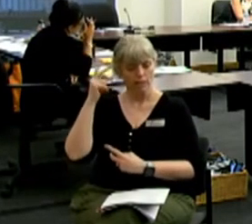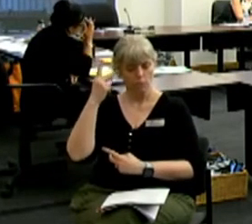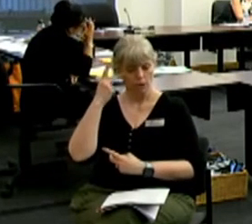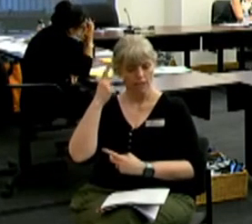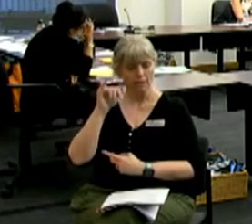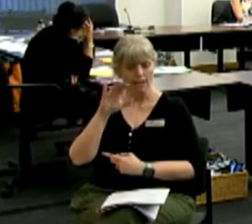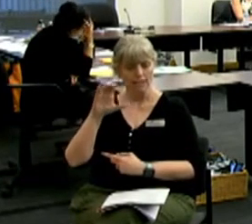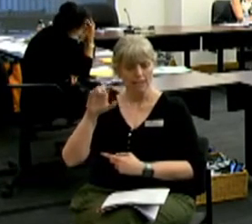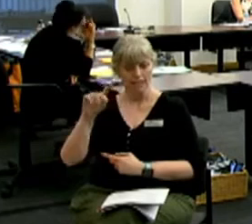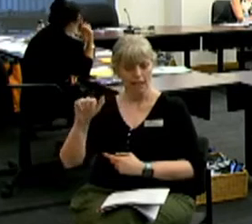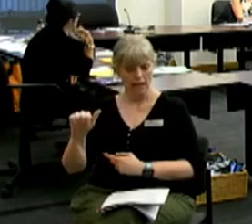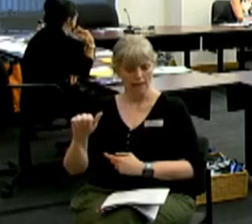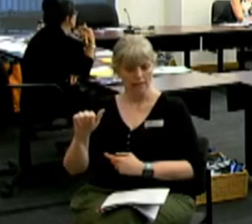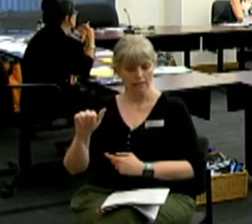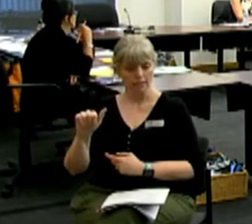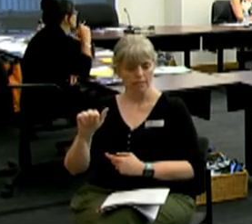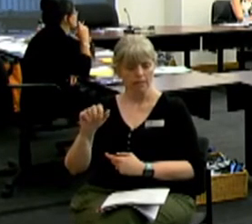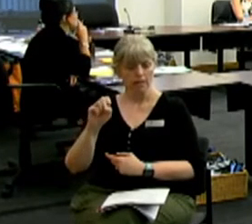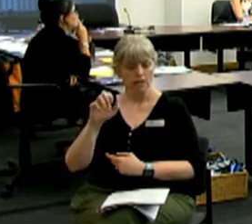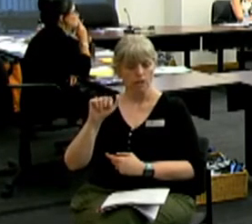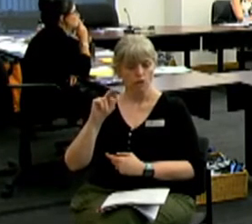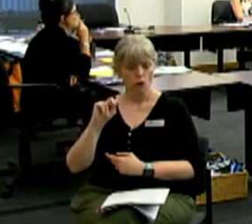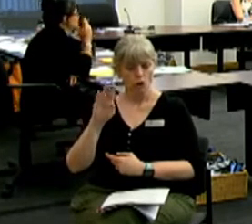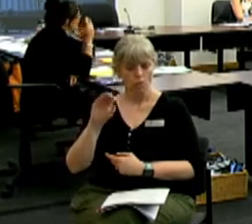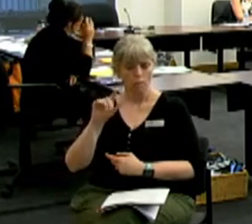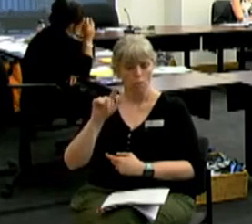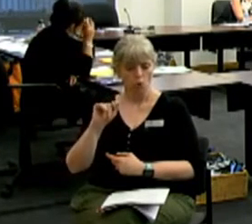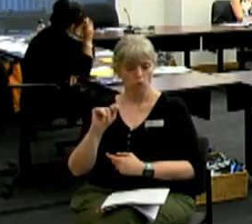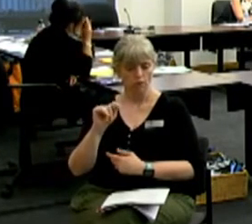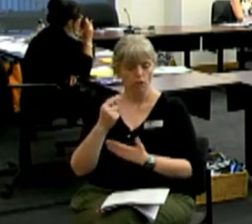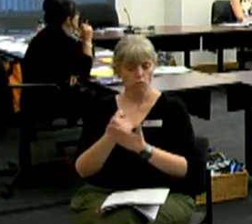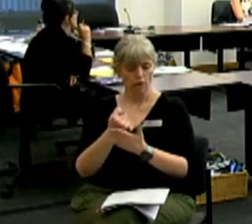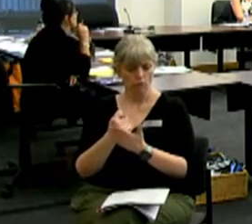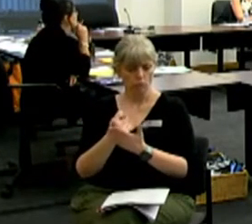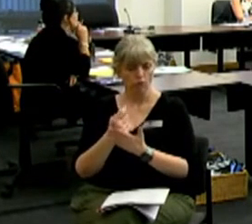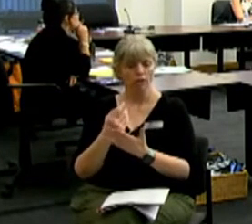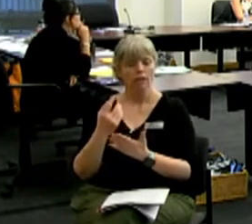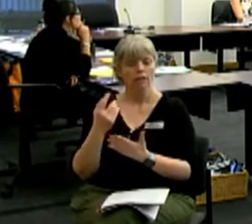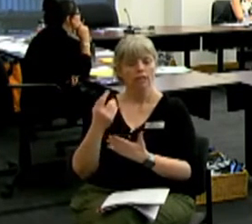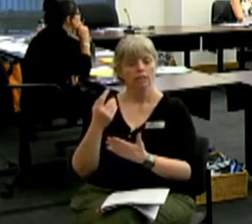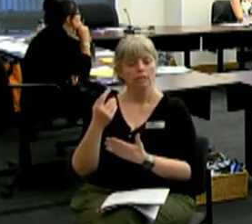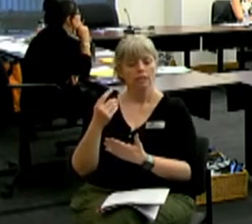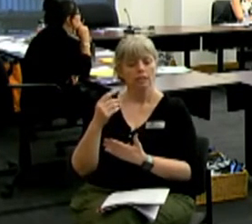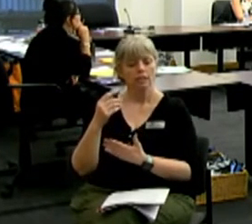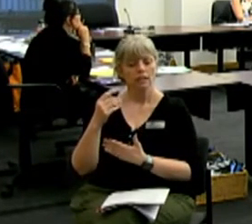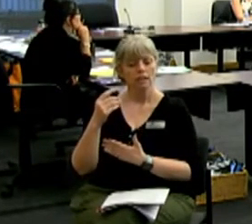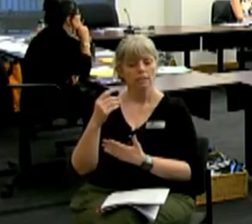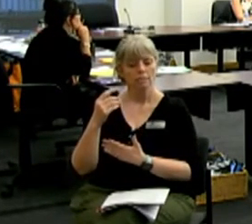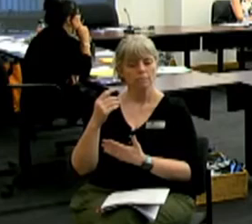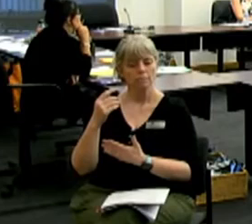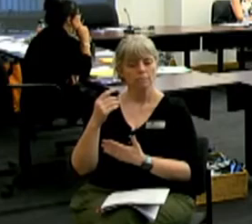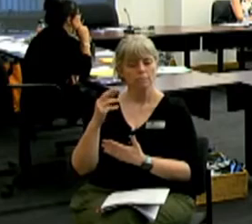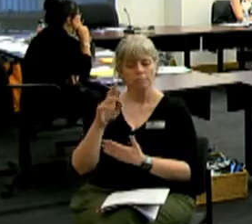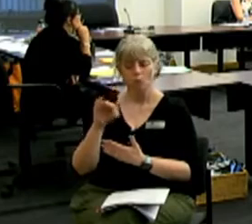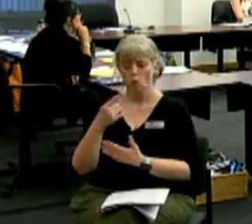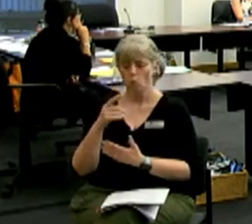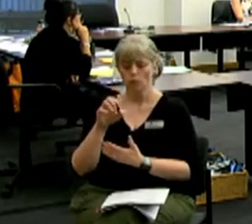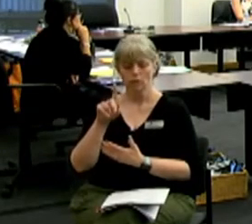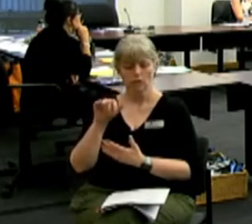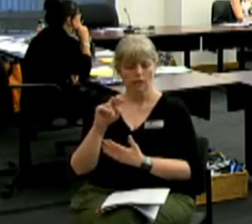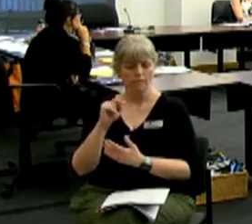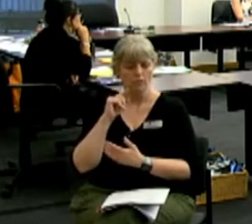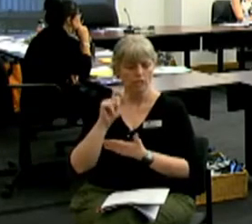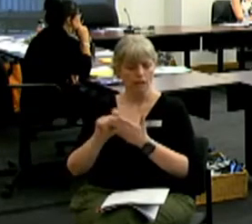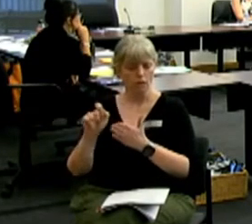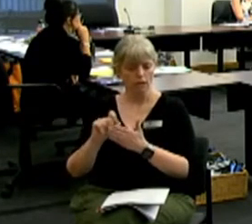of ICCTA, Sean Bolt from Highland for Treasurer, Bishop Wayne Dunning from Richland for Secretary. We'll vote on the